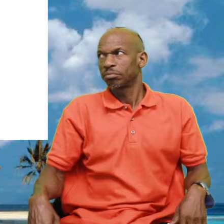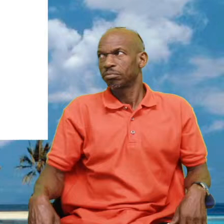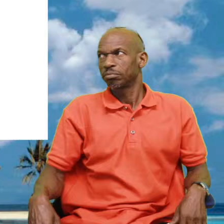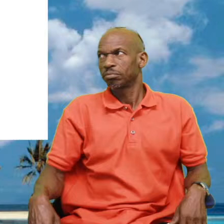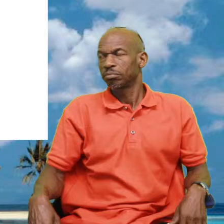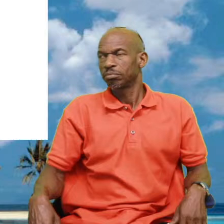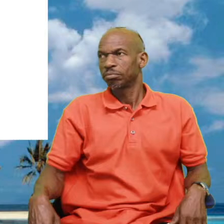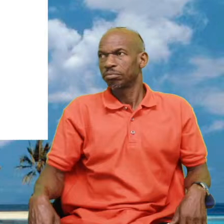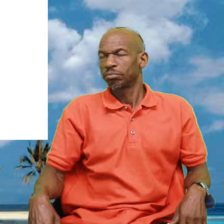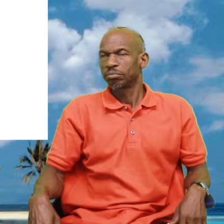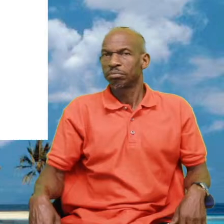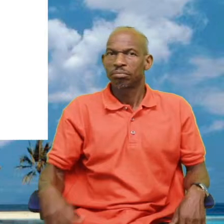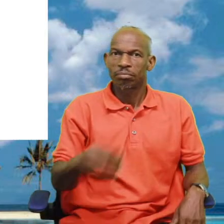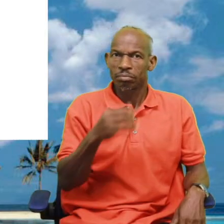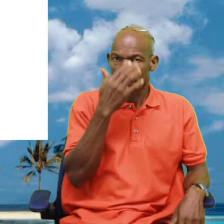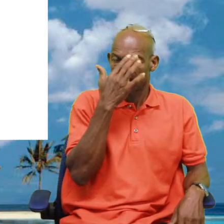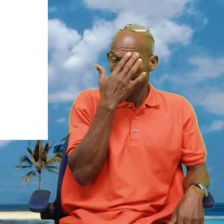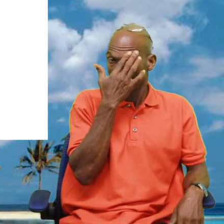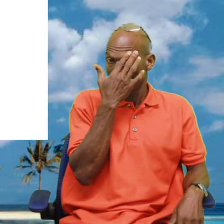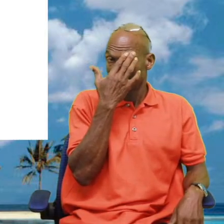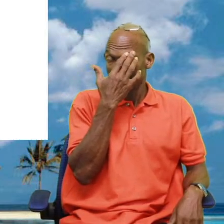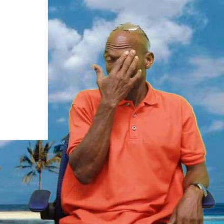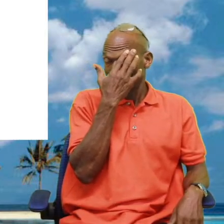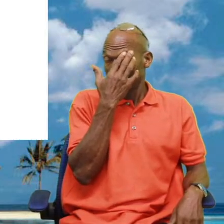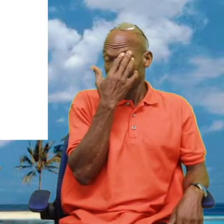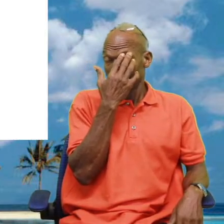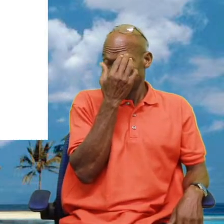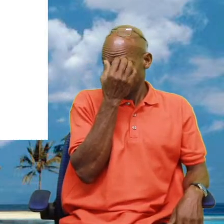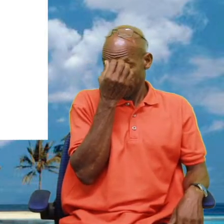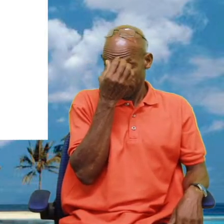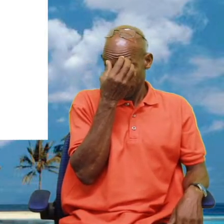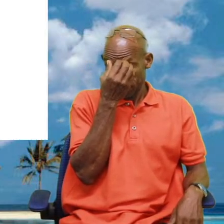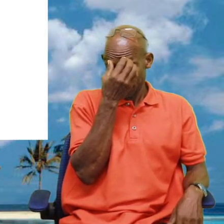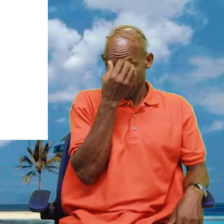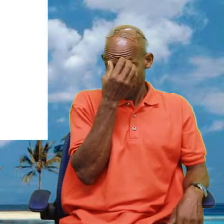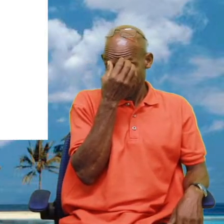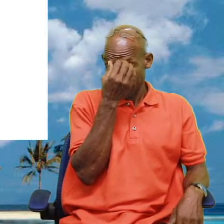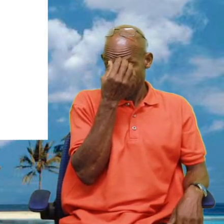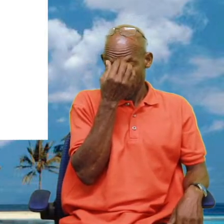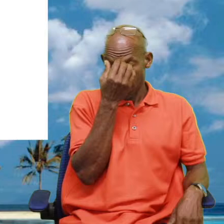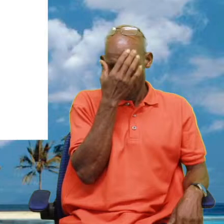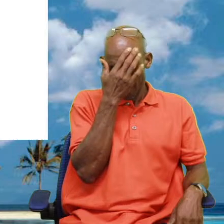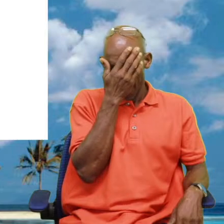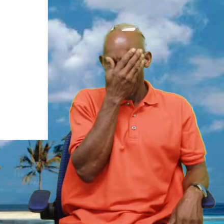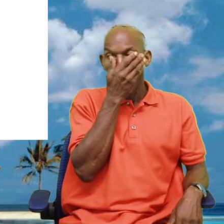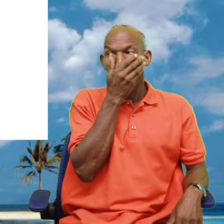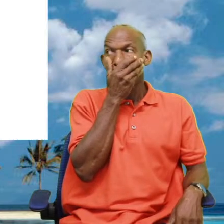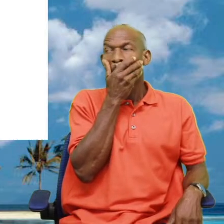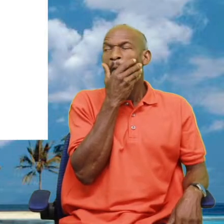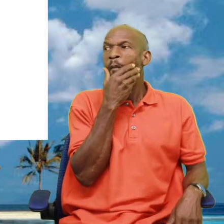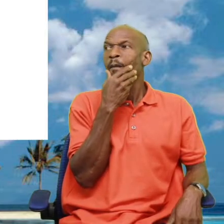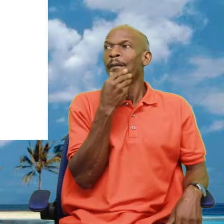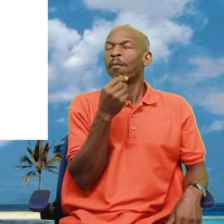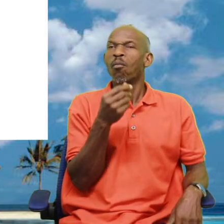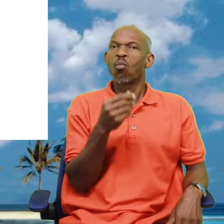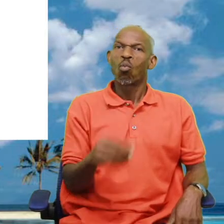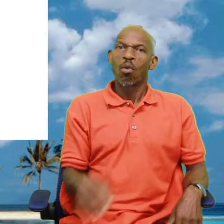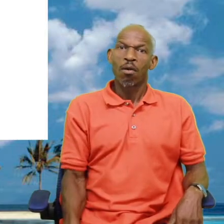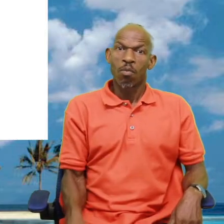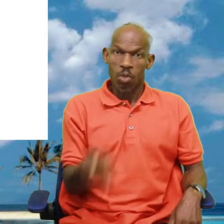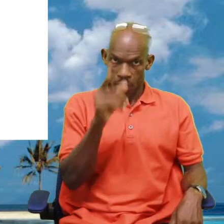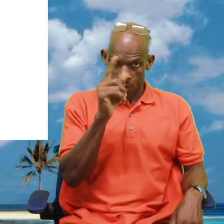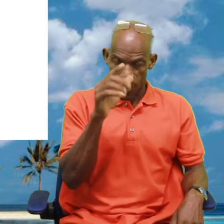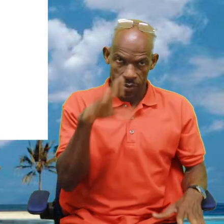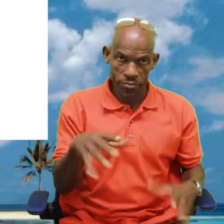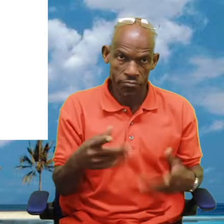So you're giving me 2 adjectives for each of the nouns here. And you can try also